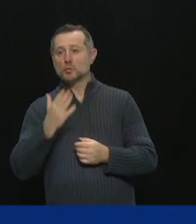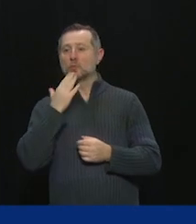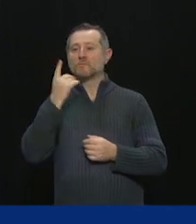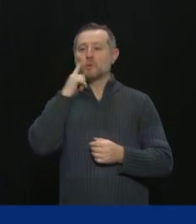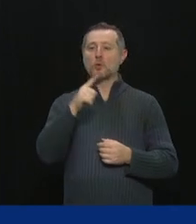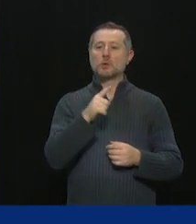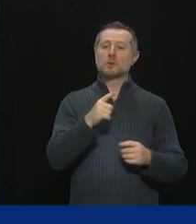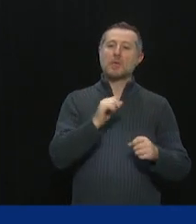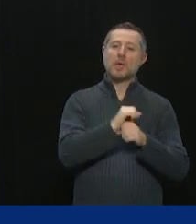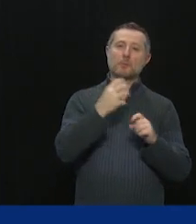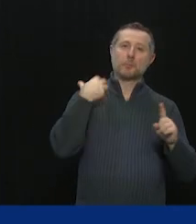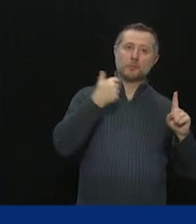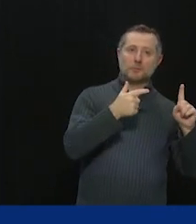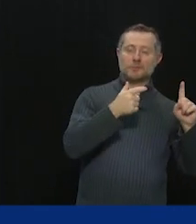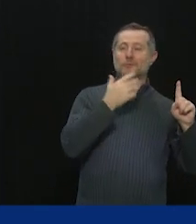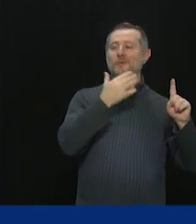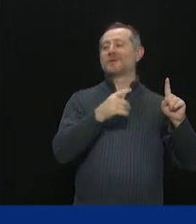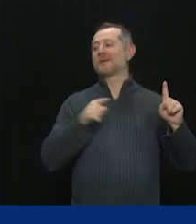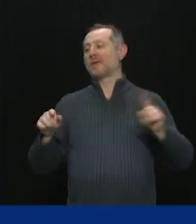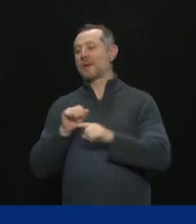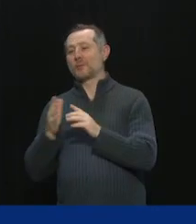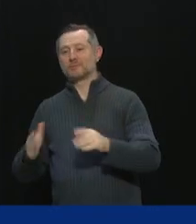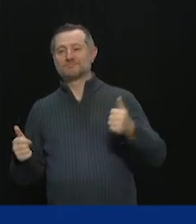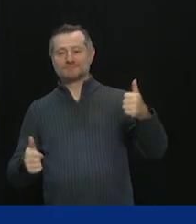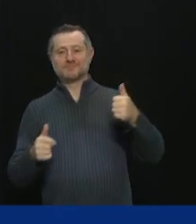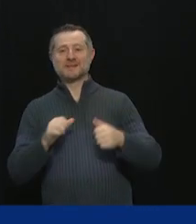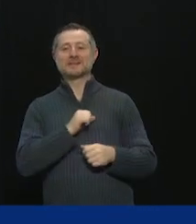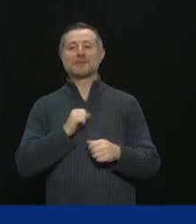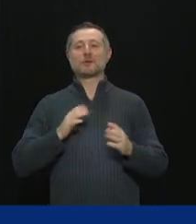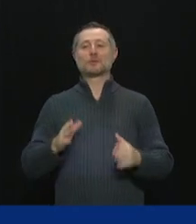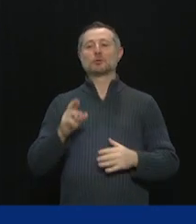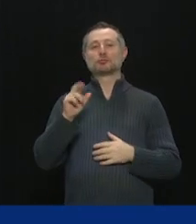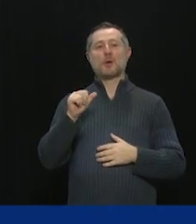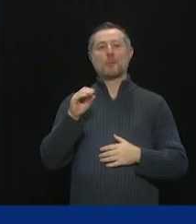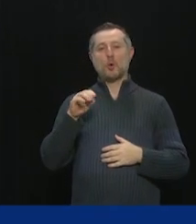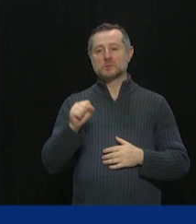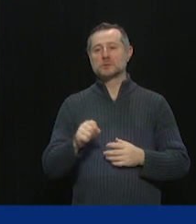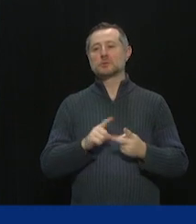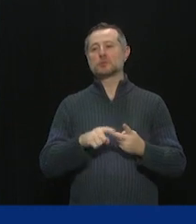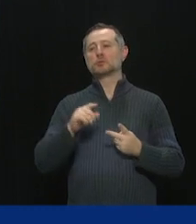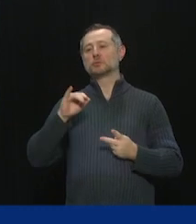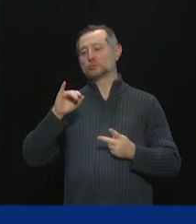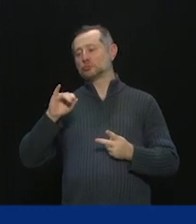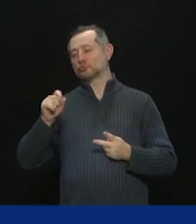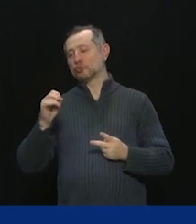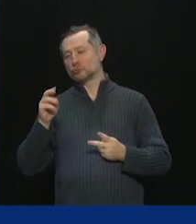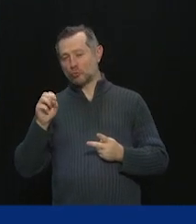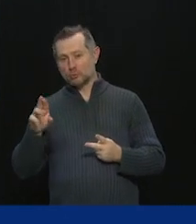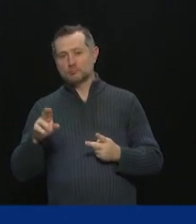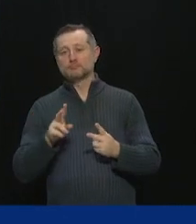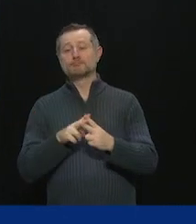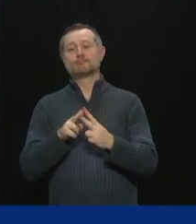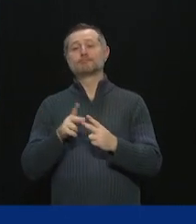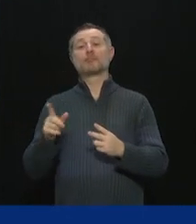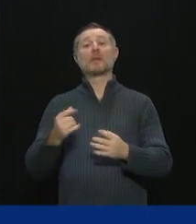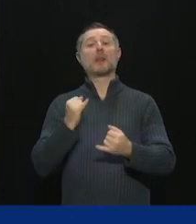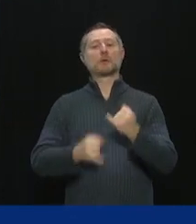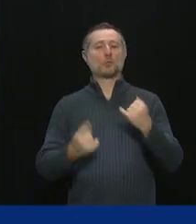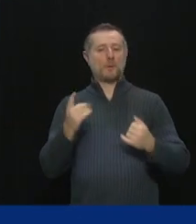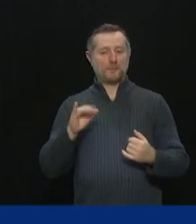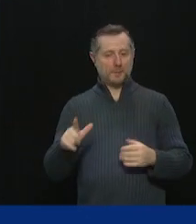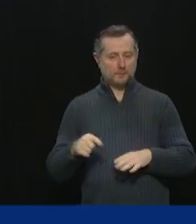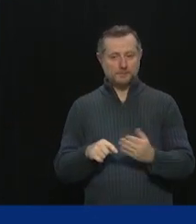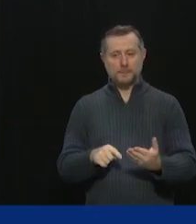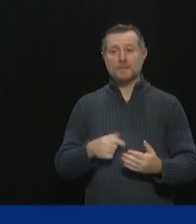workers, and I want to thank Senator Ramos and Assembly Member Joyner for getting it done. Lastly, I mentioned the individuals who put